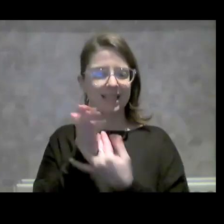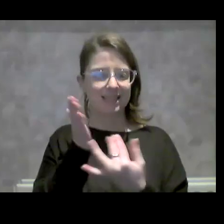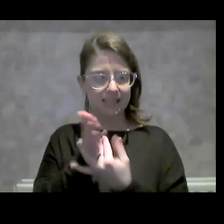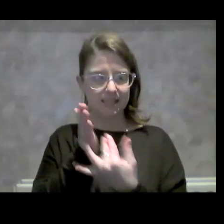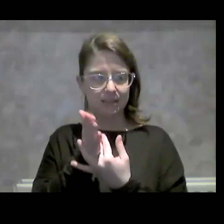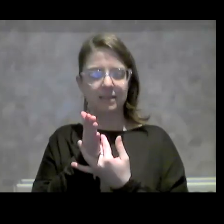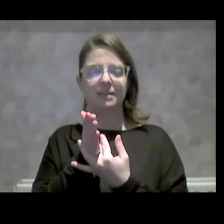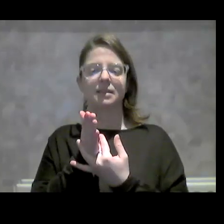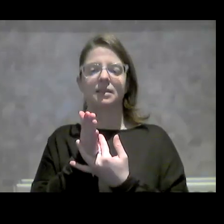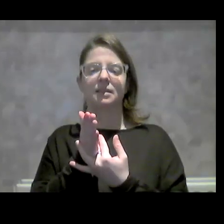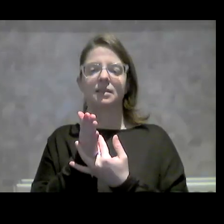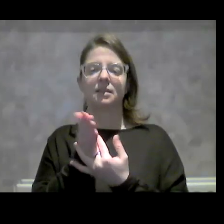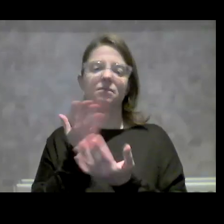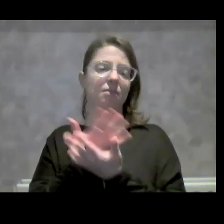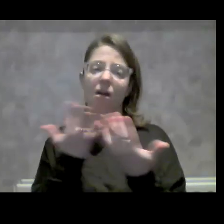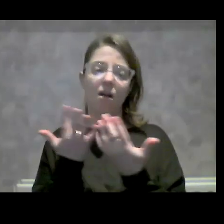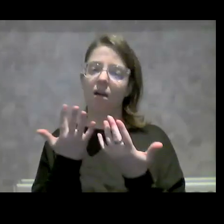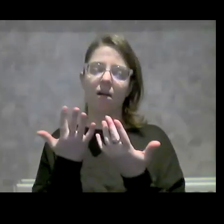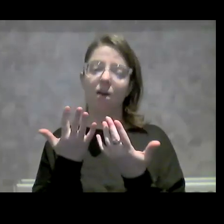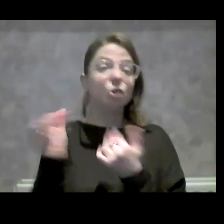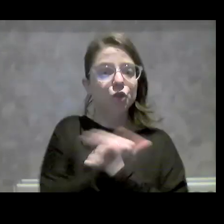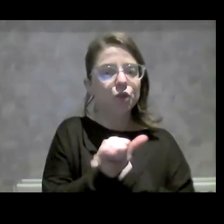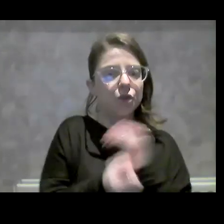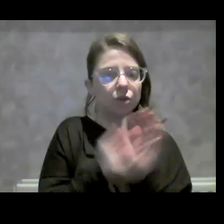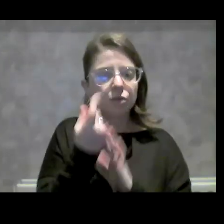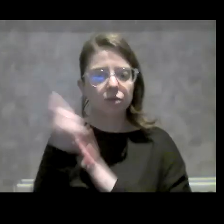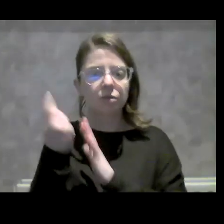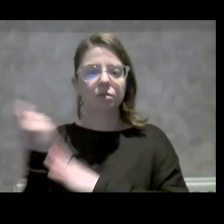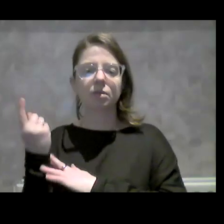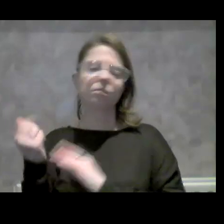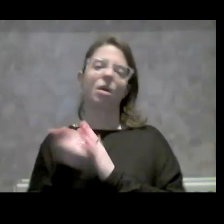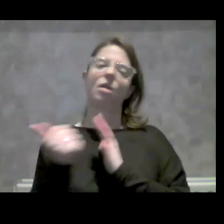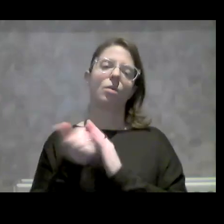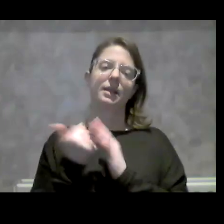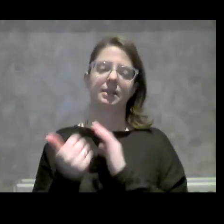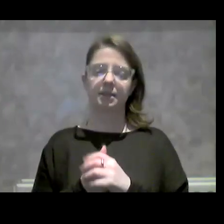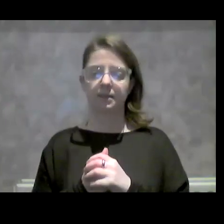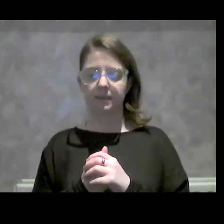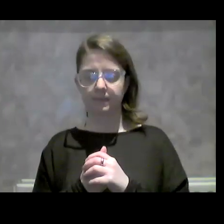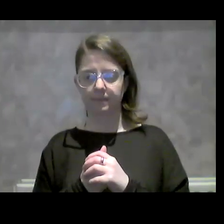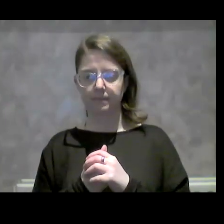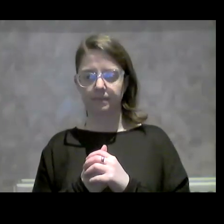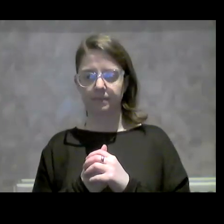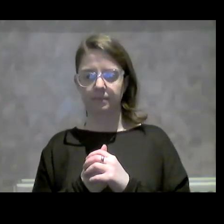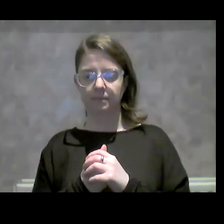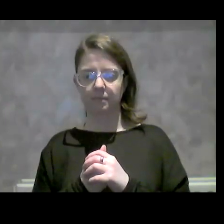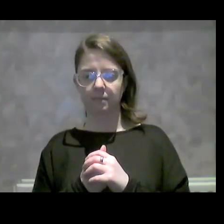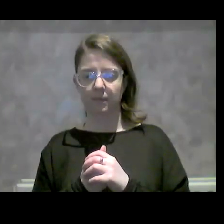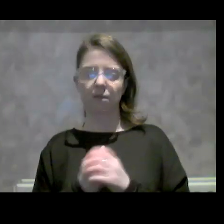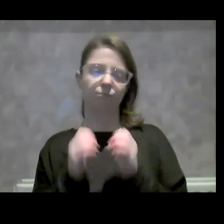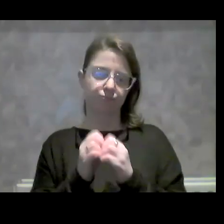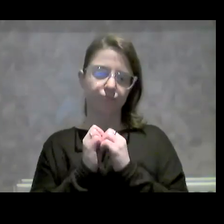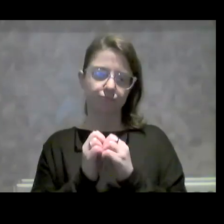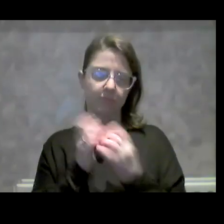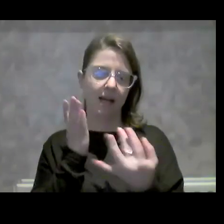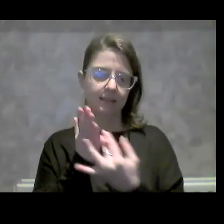not something which, you know, it should be the case, but it's not always the case that it is the intention. So I just want to share my